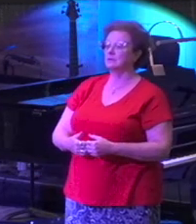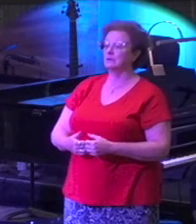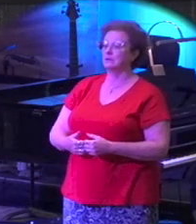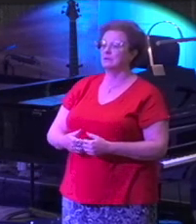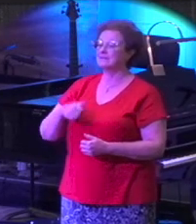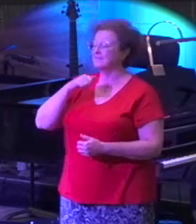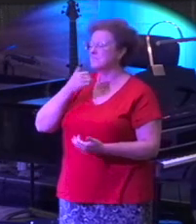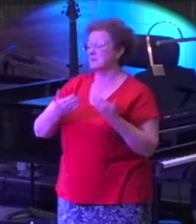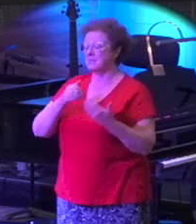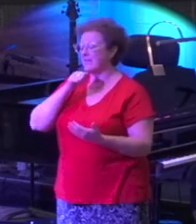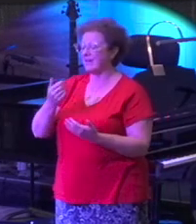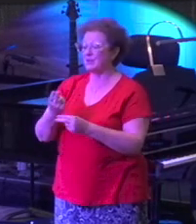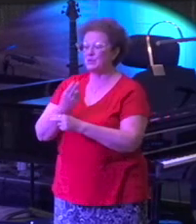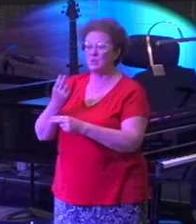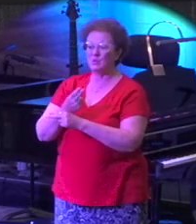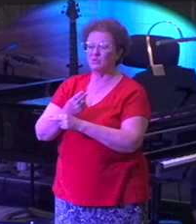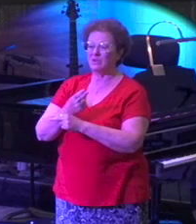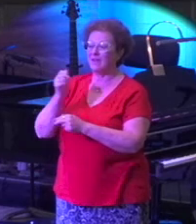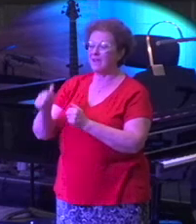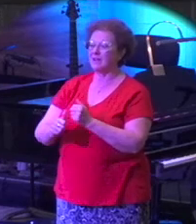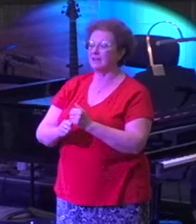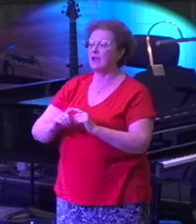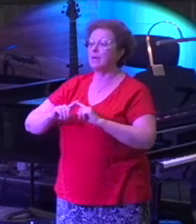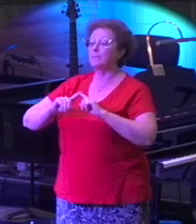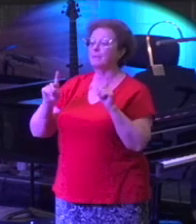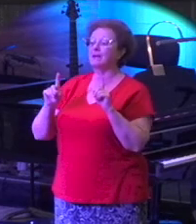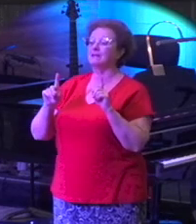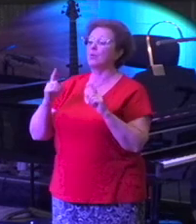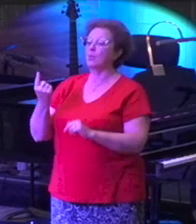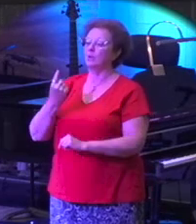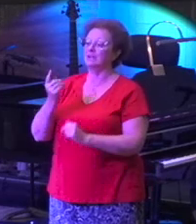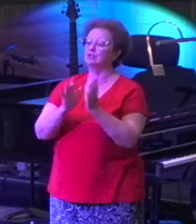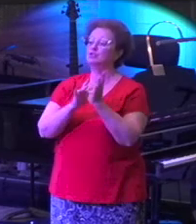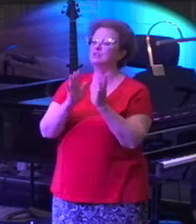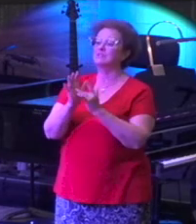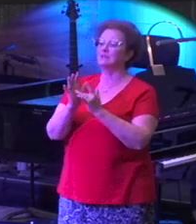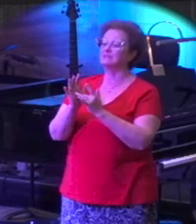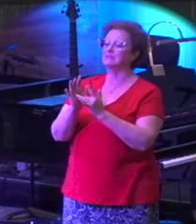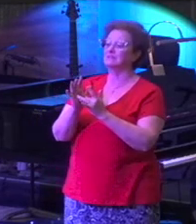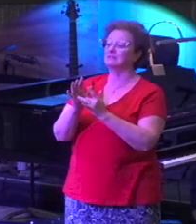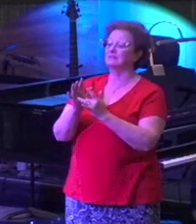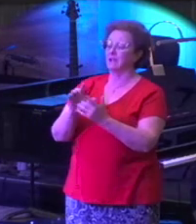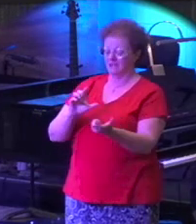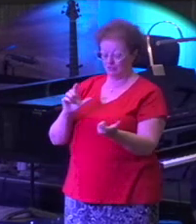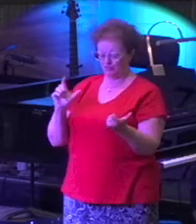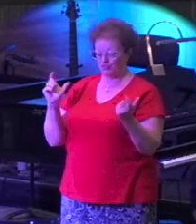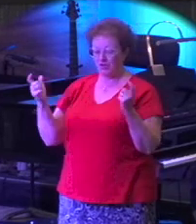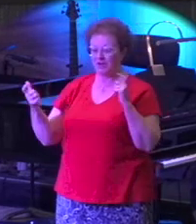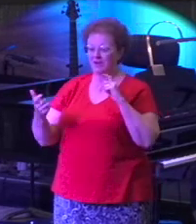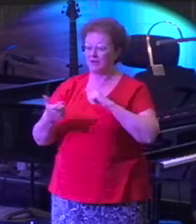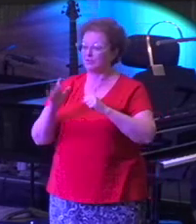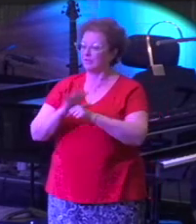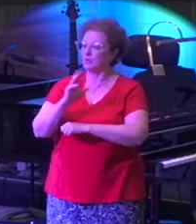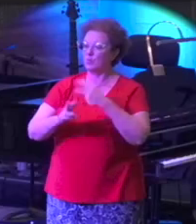Nineveh. He's not going to use anything else but Jesus. Jesus is the one who turns this whole world around.